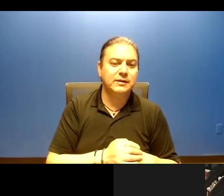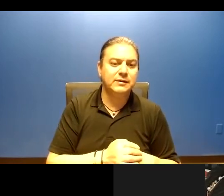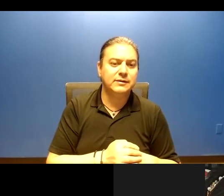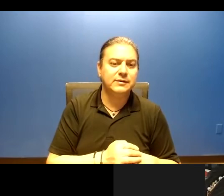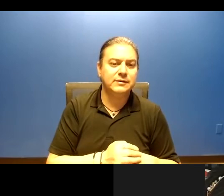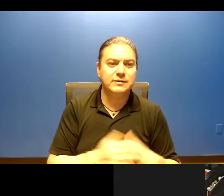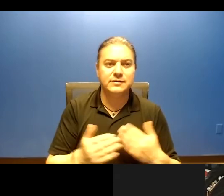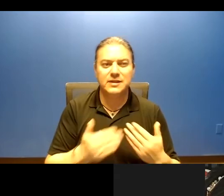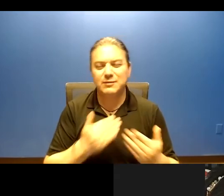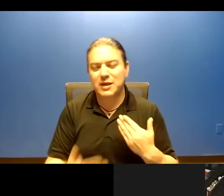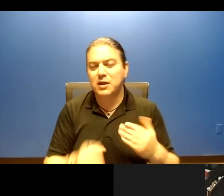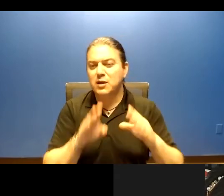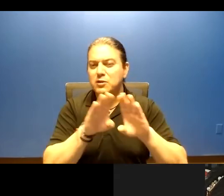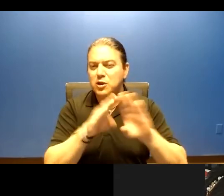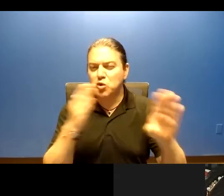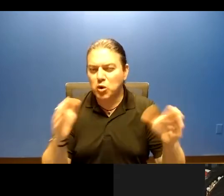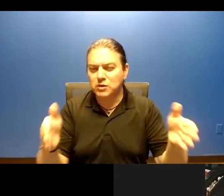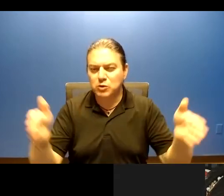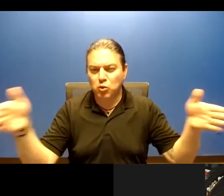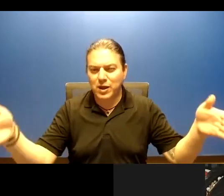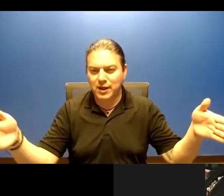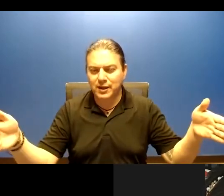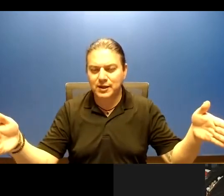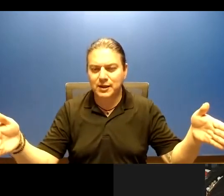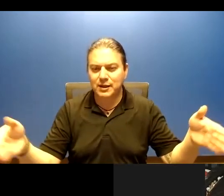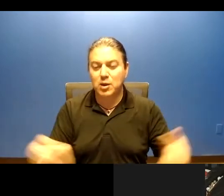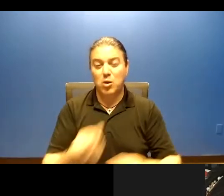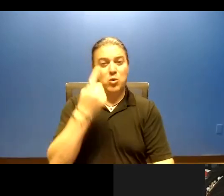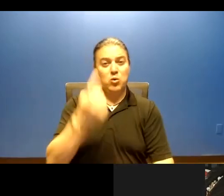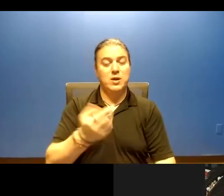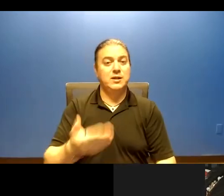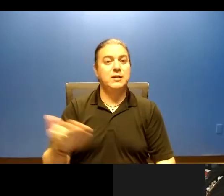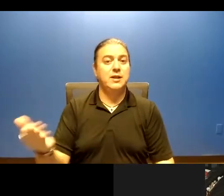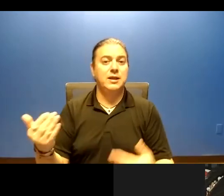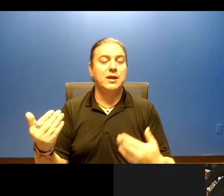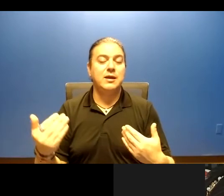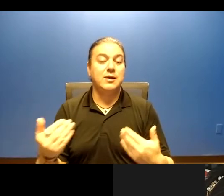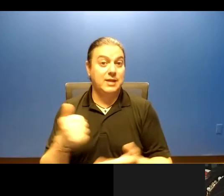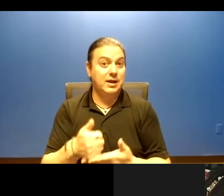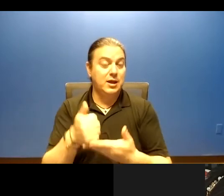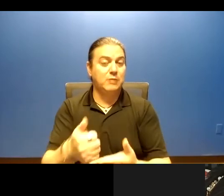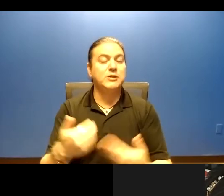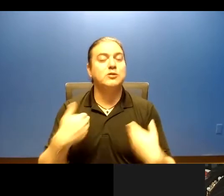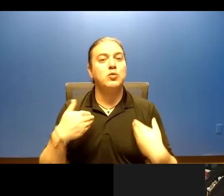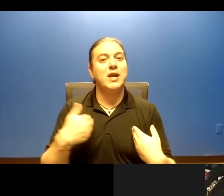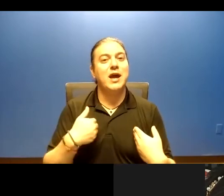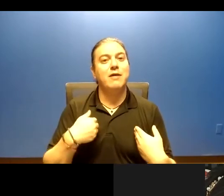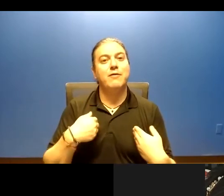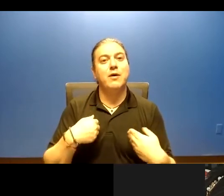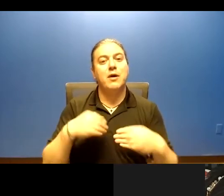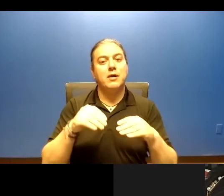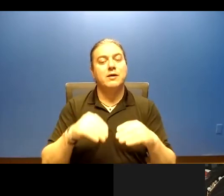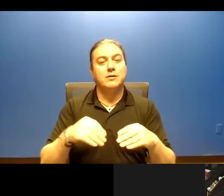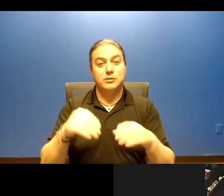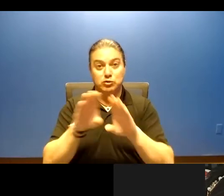Whether it be the doors, one of the things we did, which helps a lot, is we have pocket doors, because when you're in a wheelchair and you go